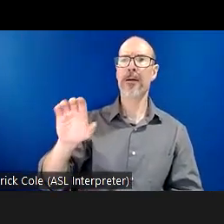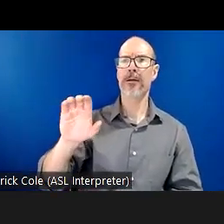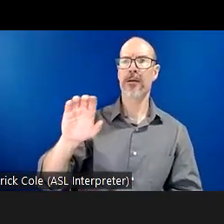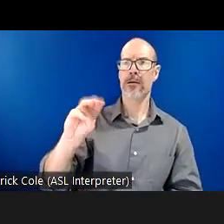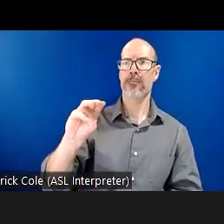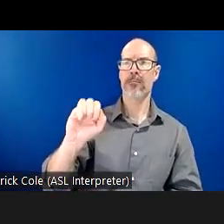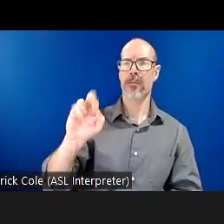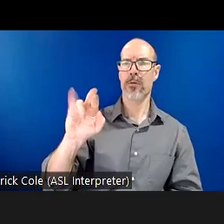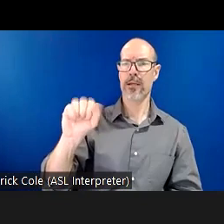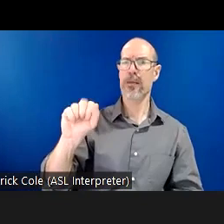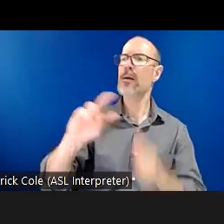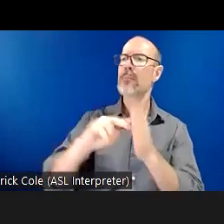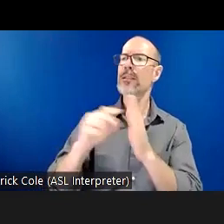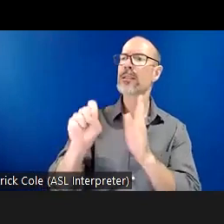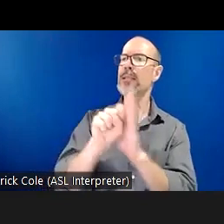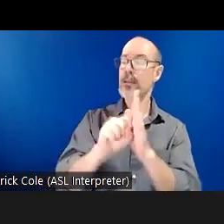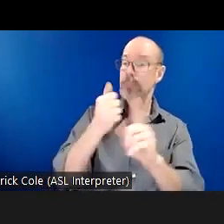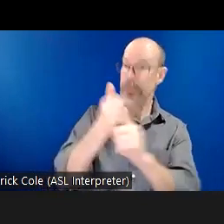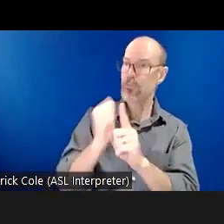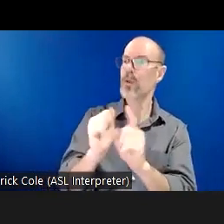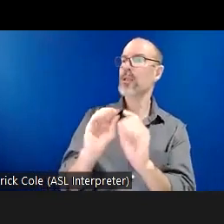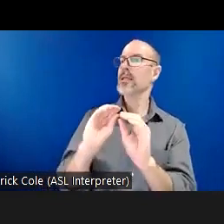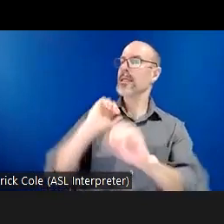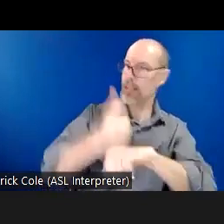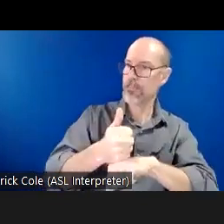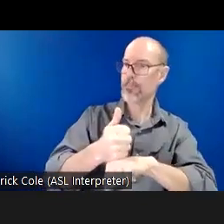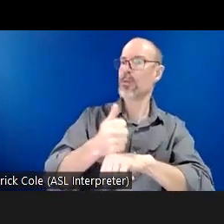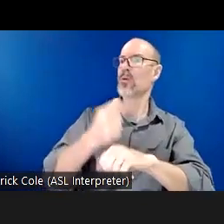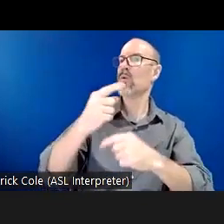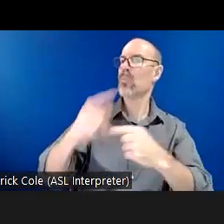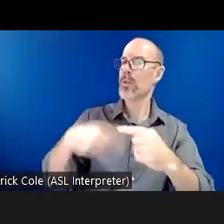correctly, the state would then implement what they apply.